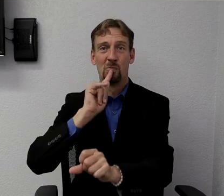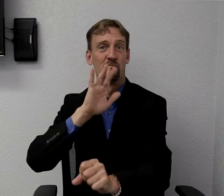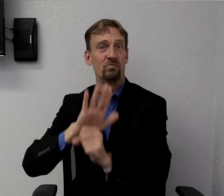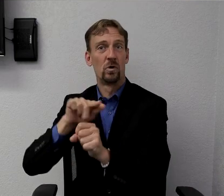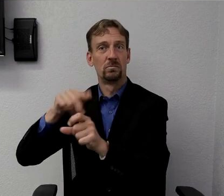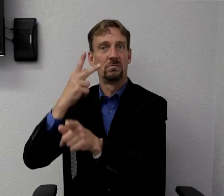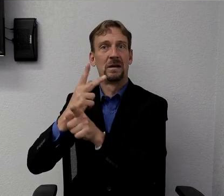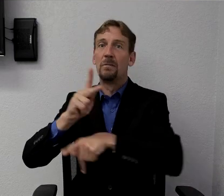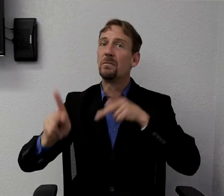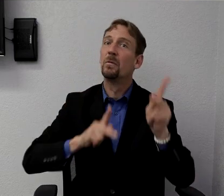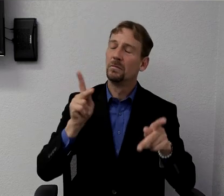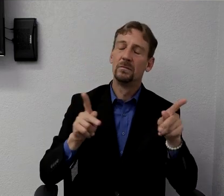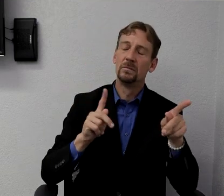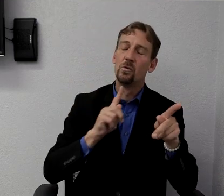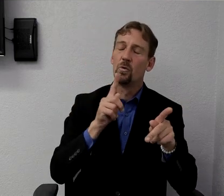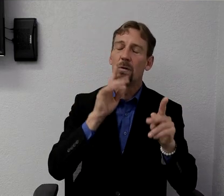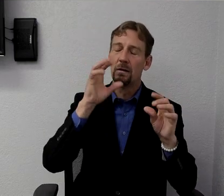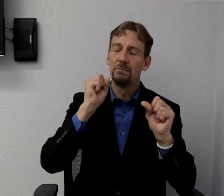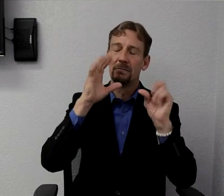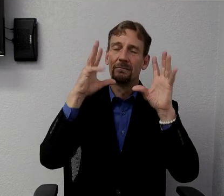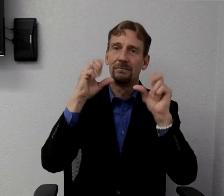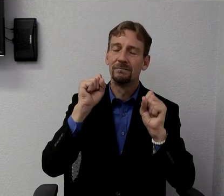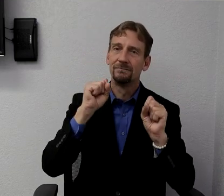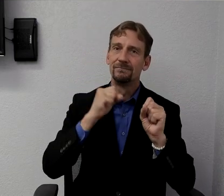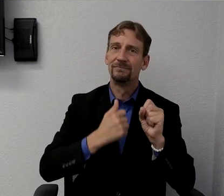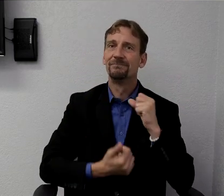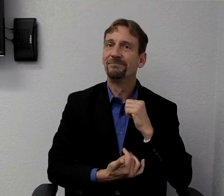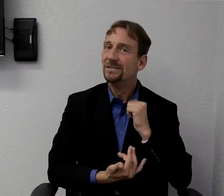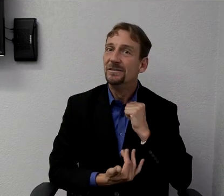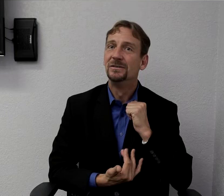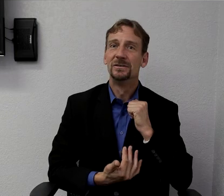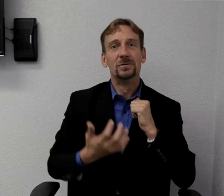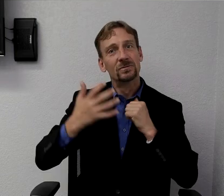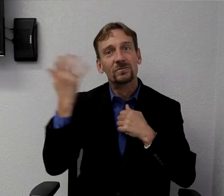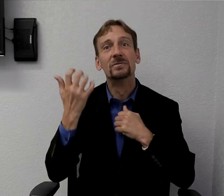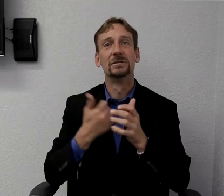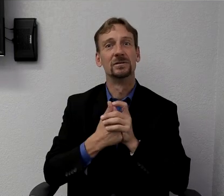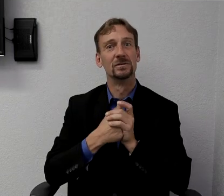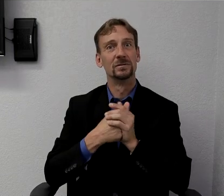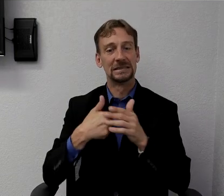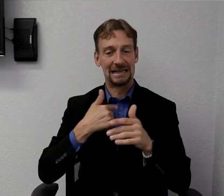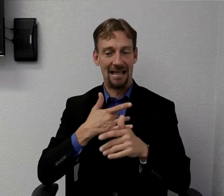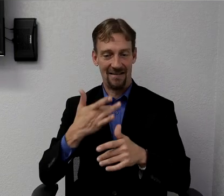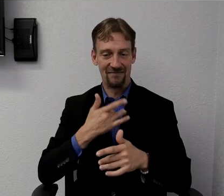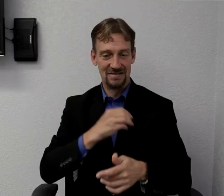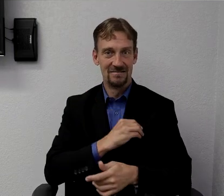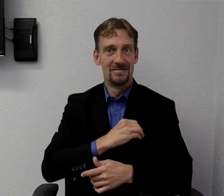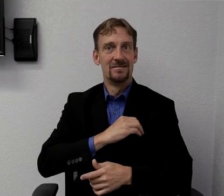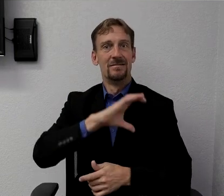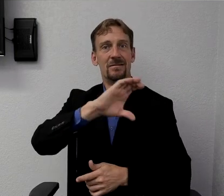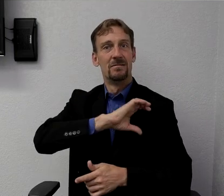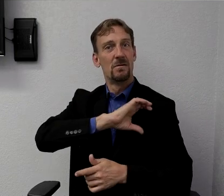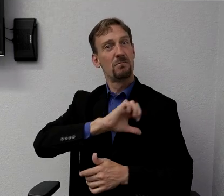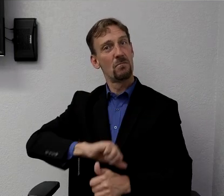incredibly inspiring. It's moving. It makes me so proud to be a part of this